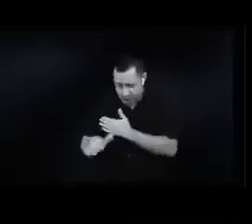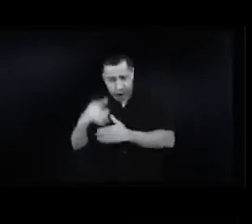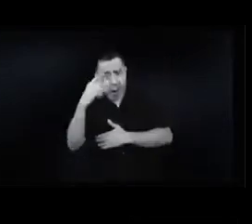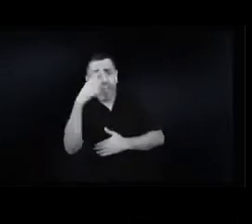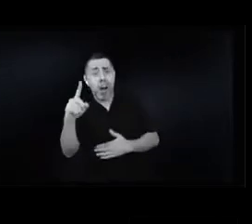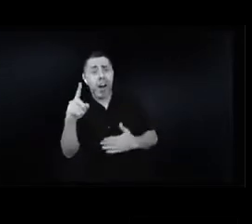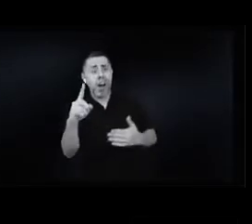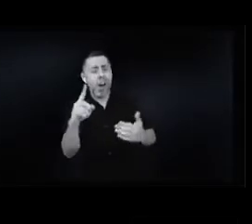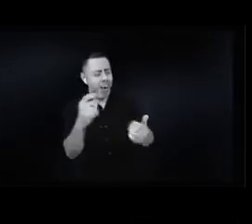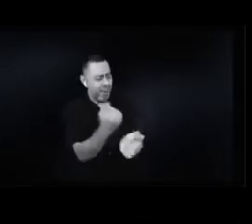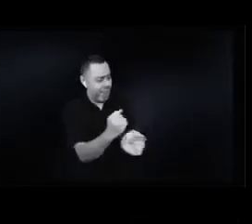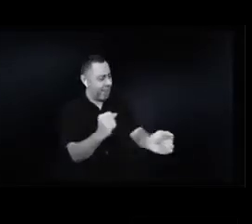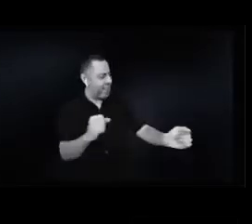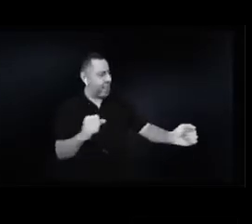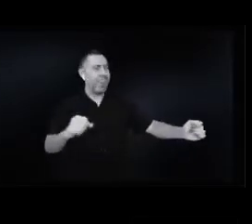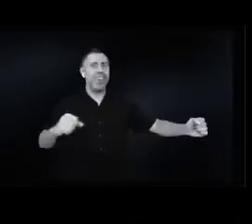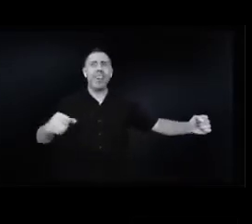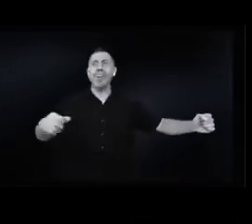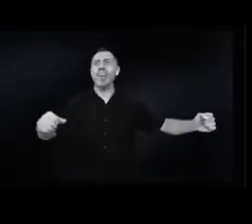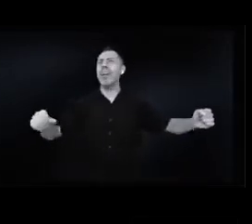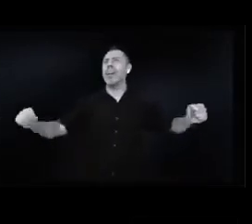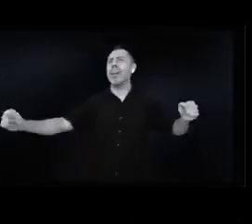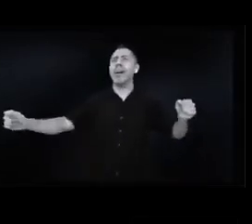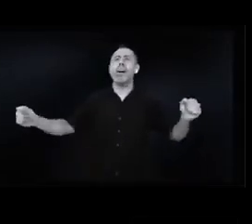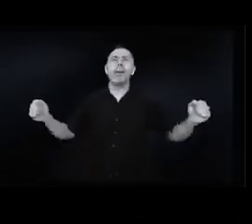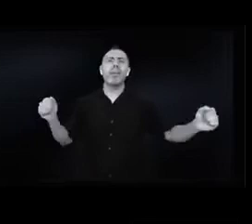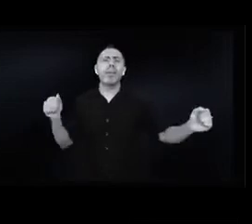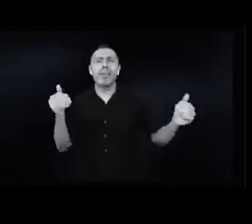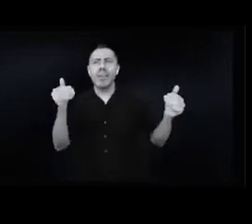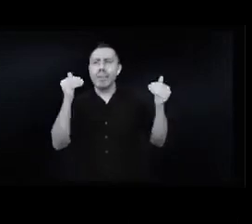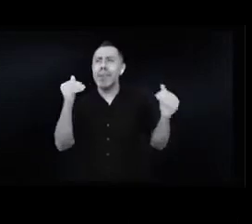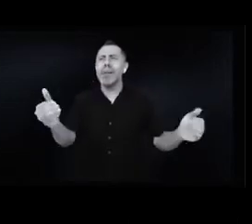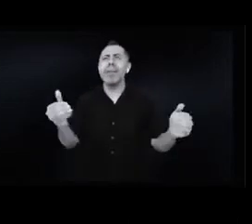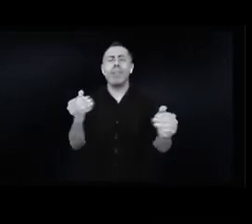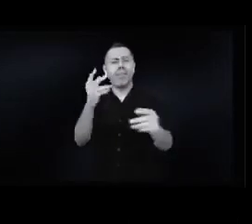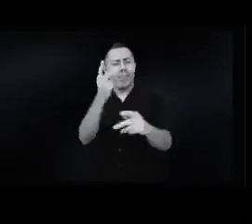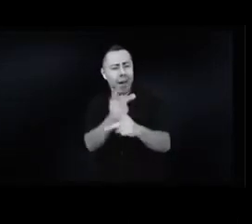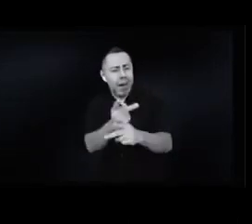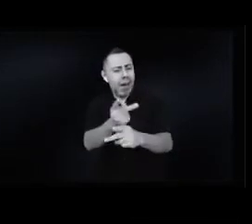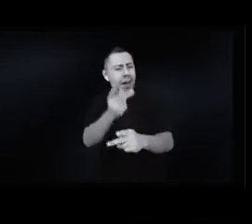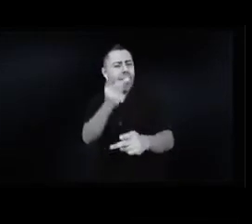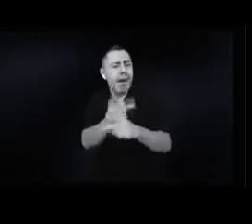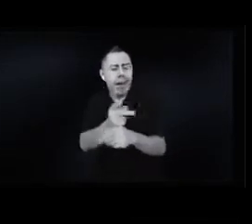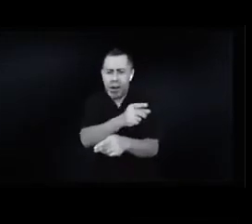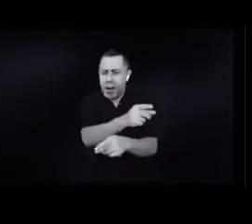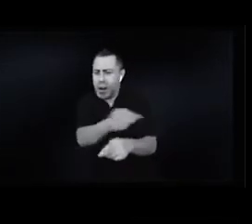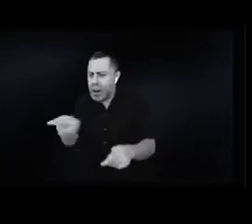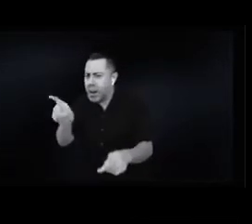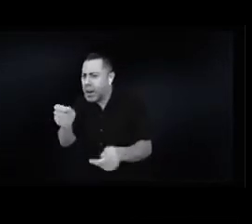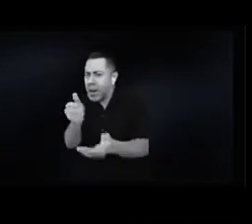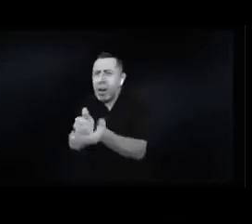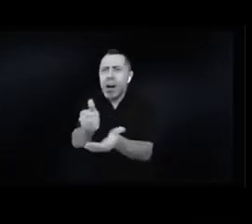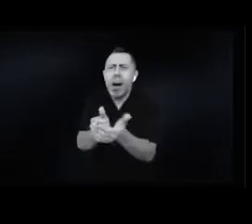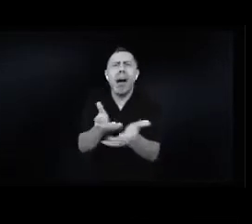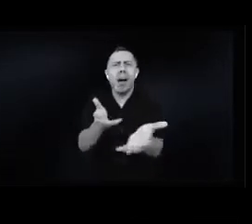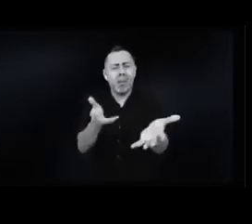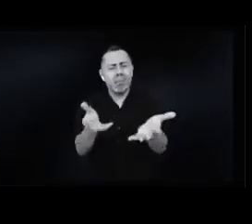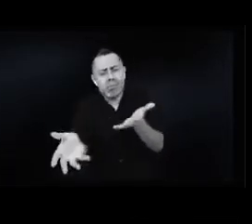those in need. Freedom's call, one for